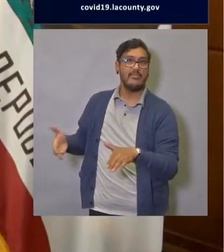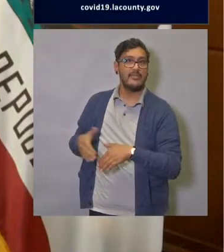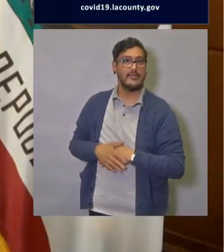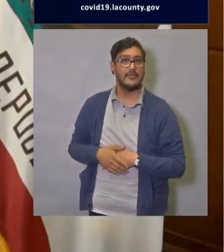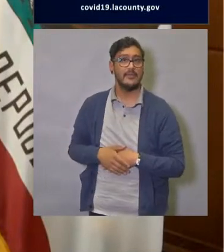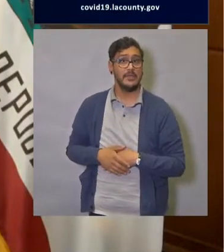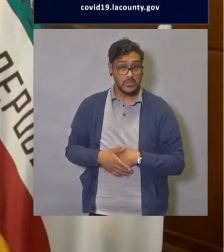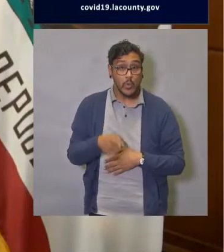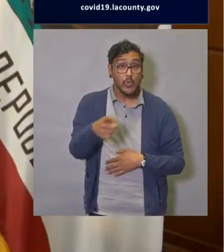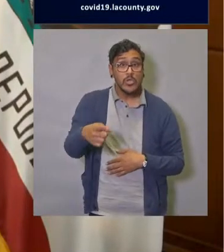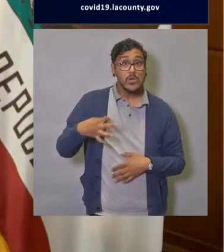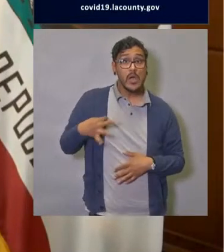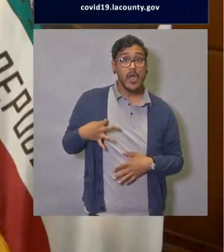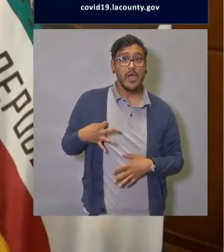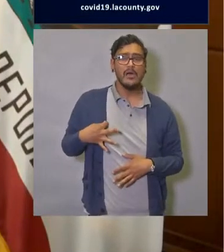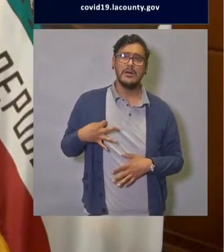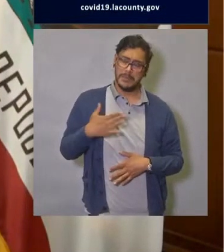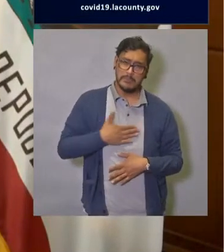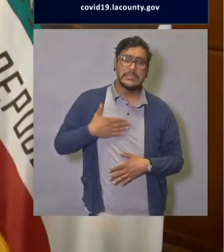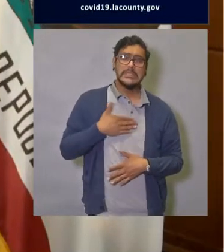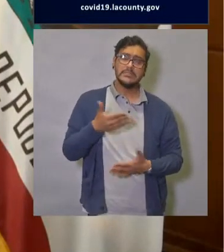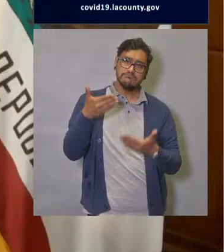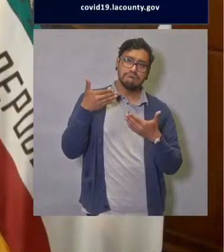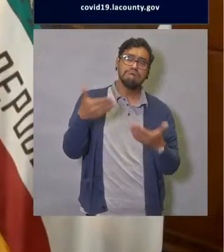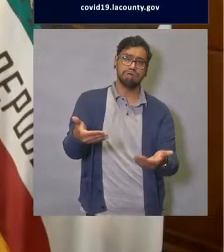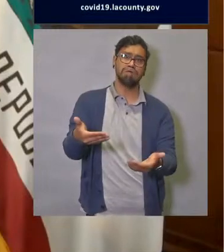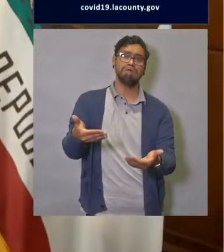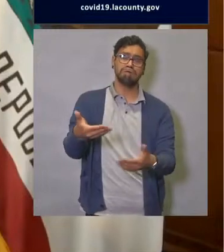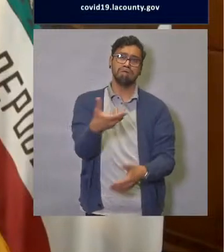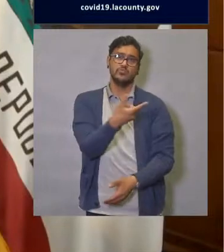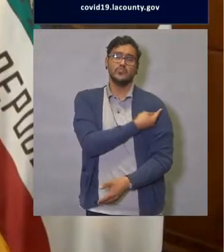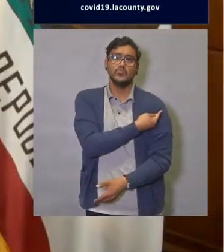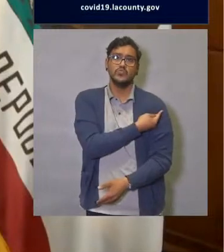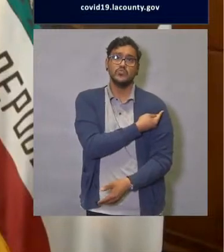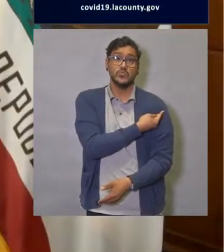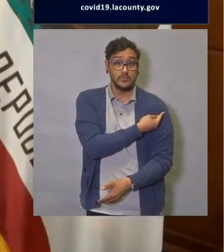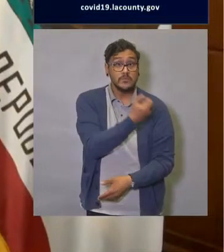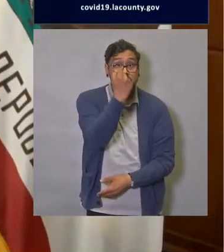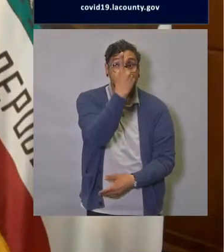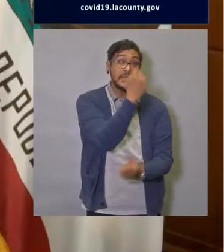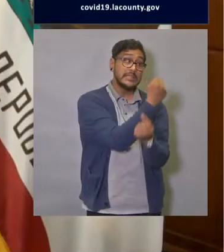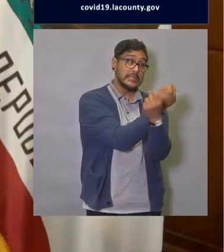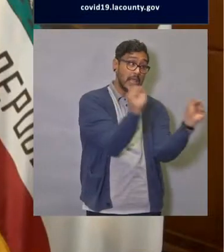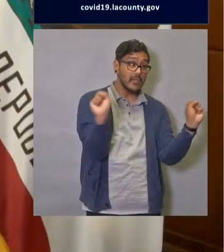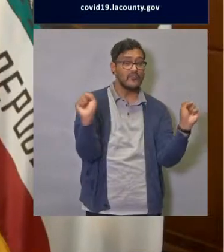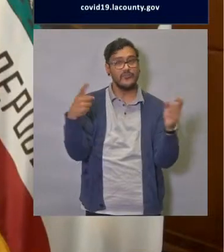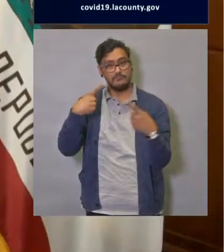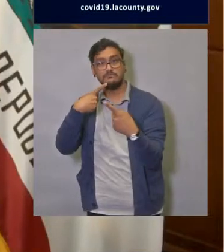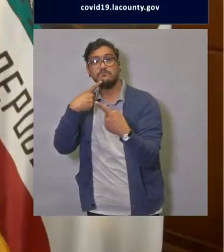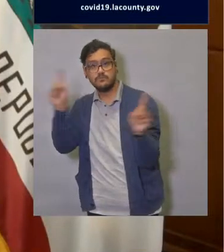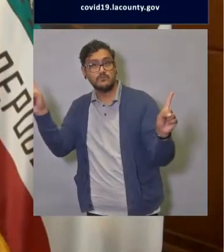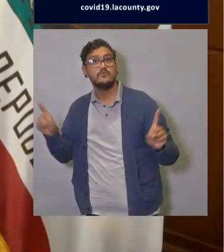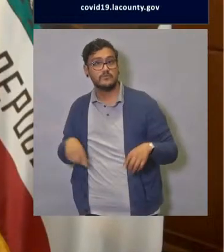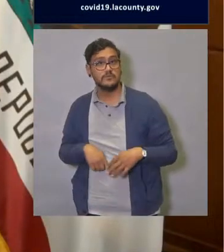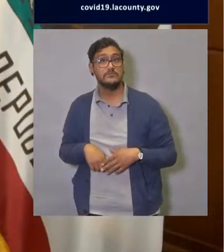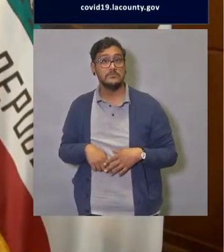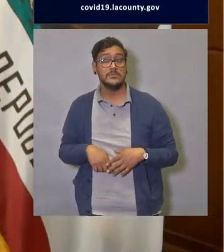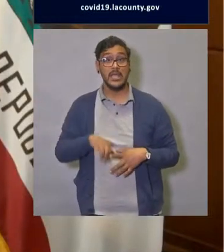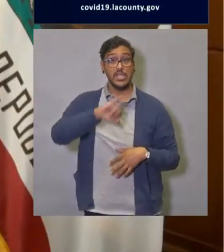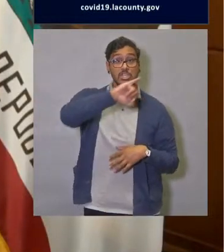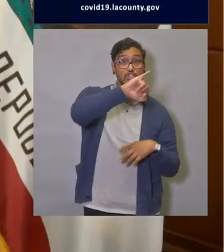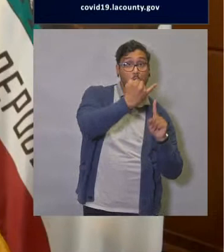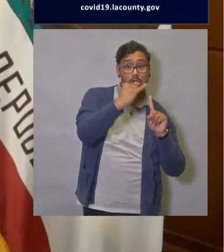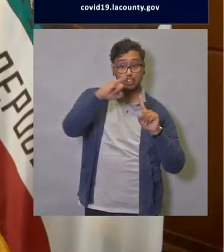don't hesitate to receive this vaccine. It is both safe and effective, and you don't have to come back for